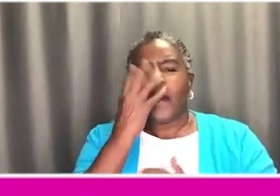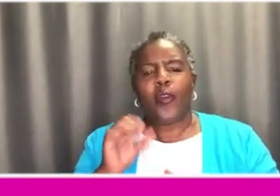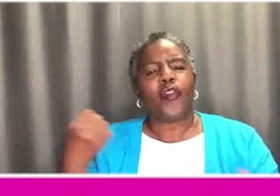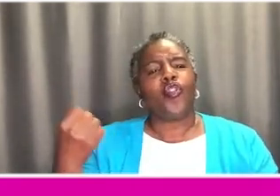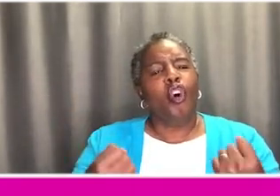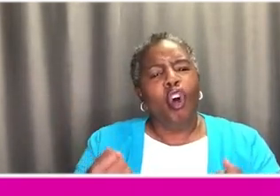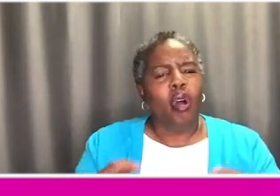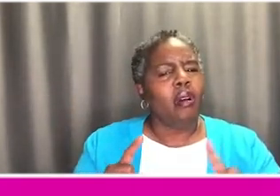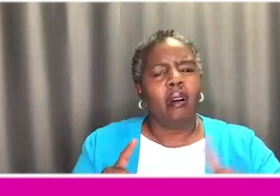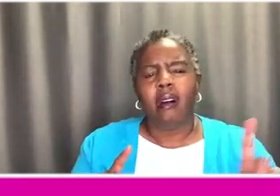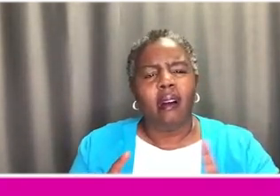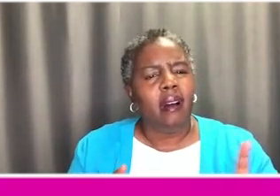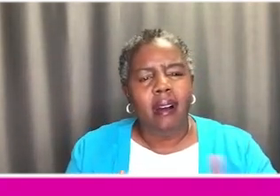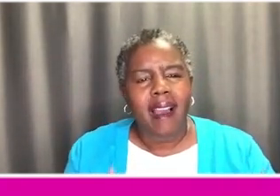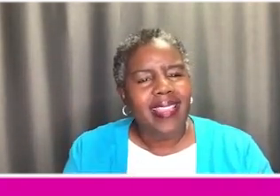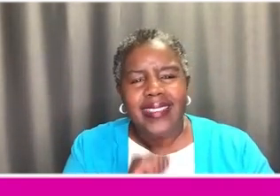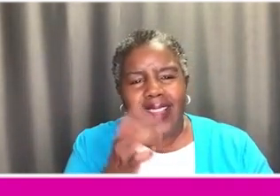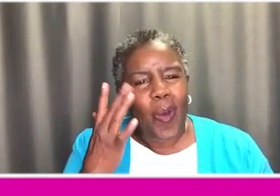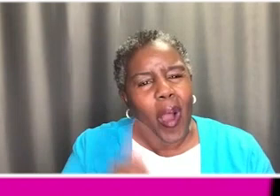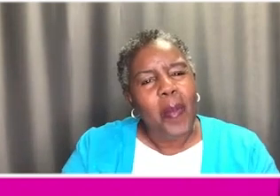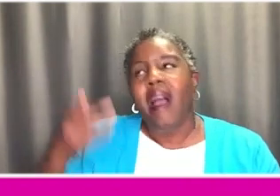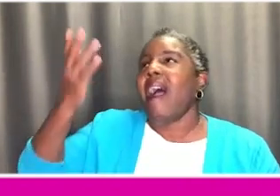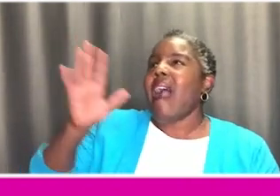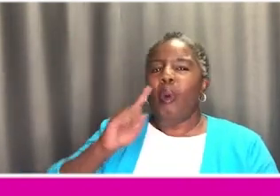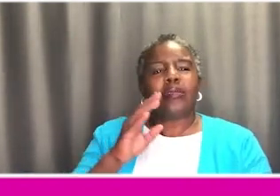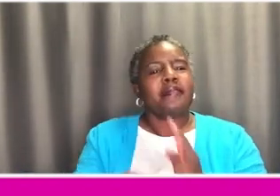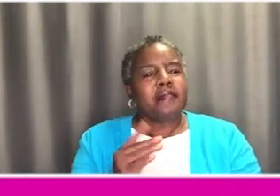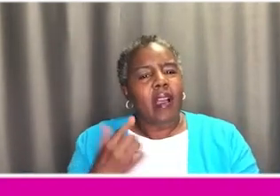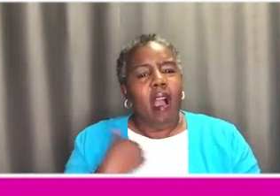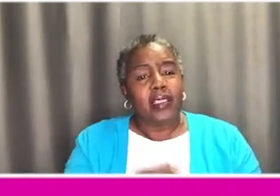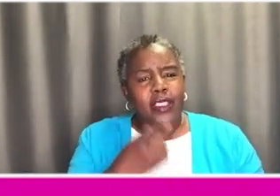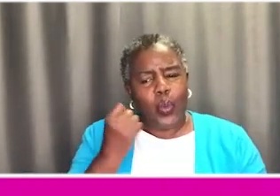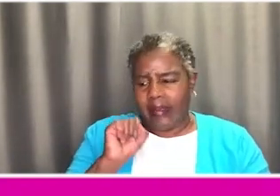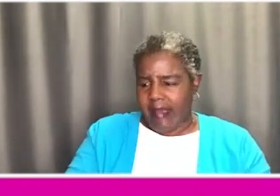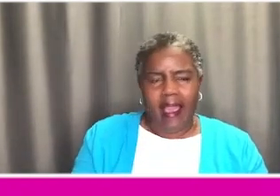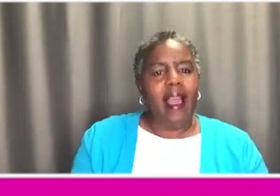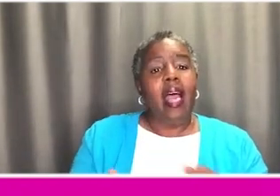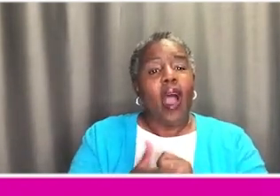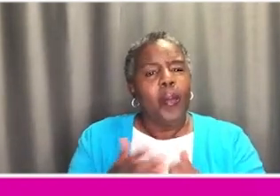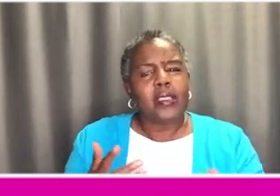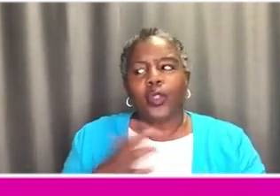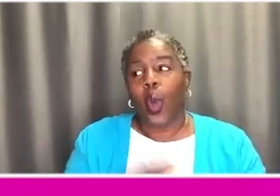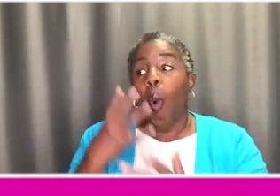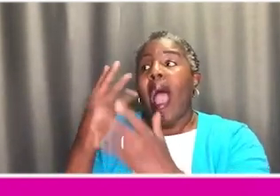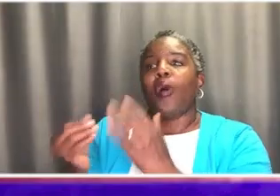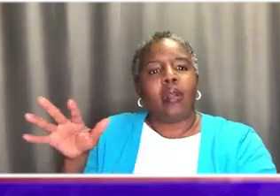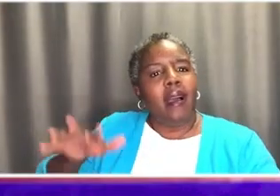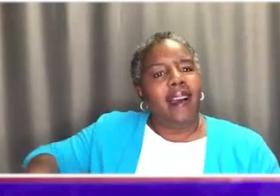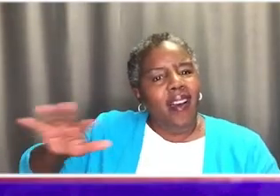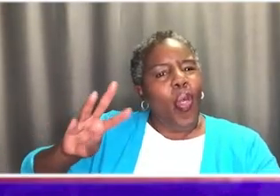no, no, no. God wants us to repair so that he can get us to go out there